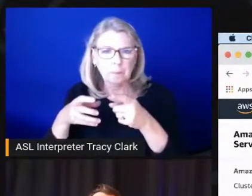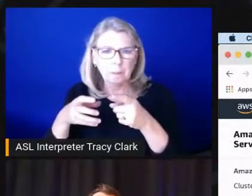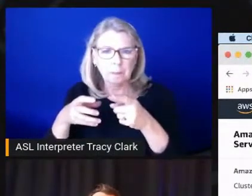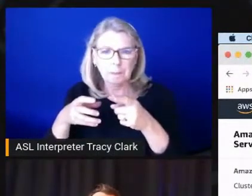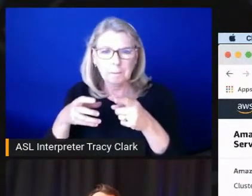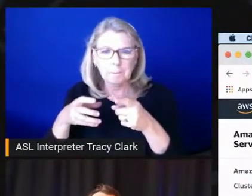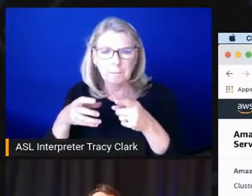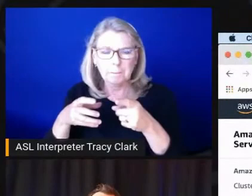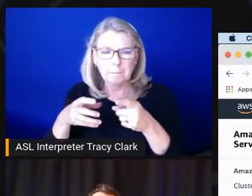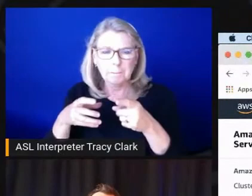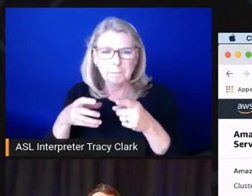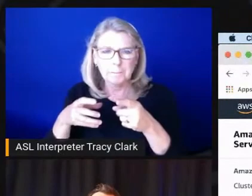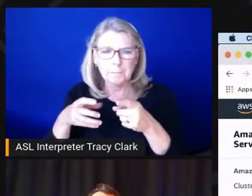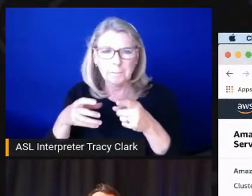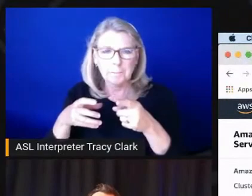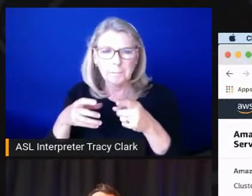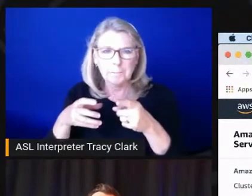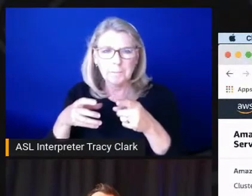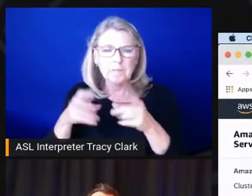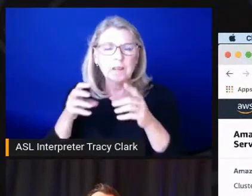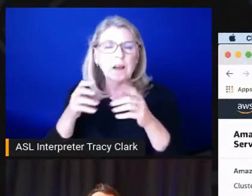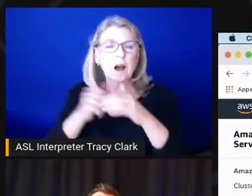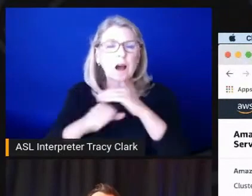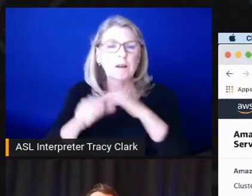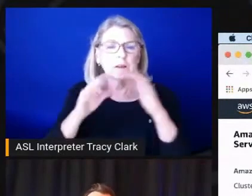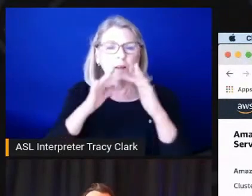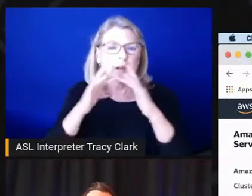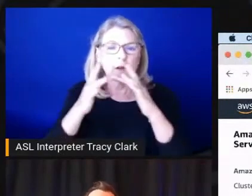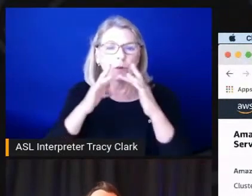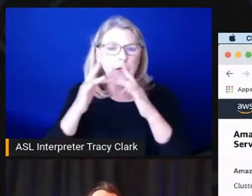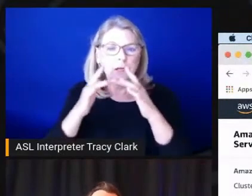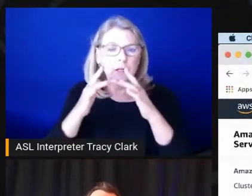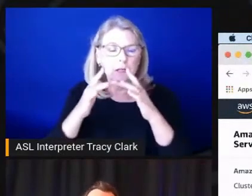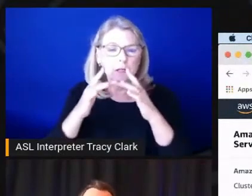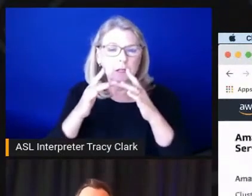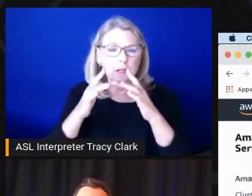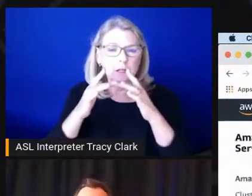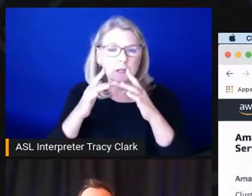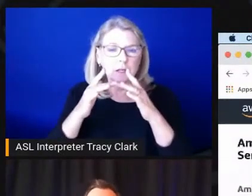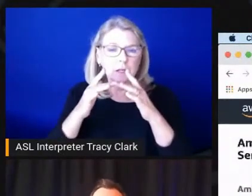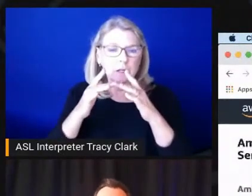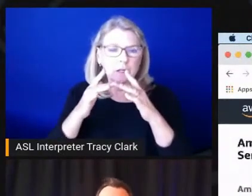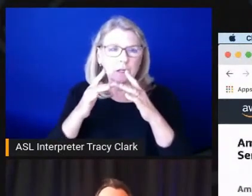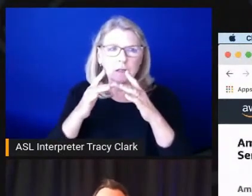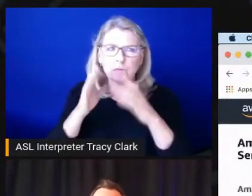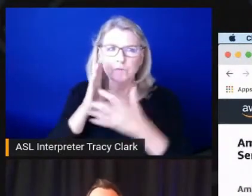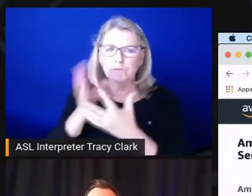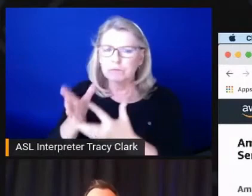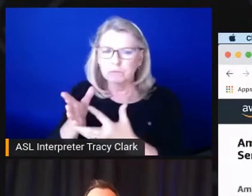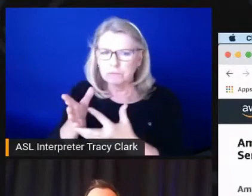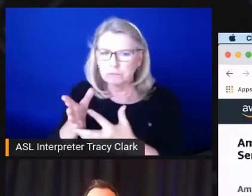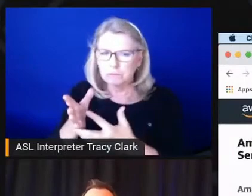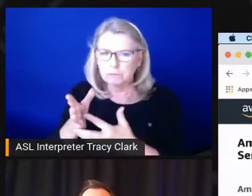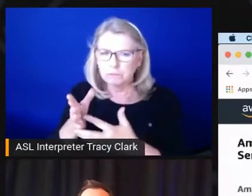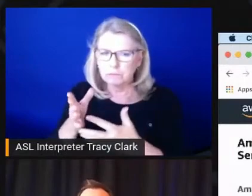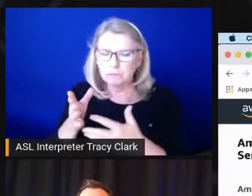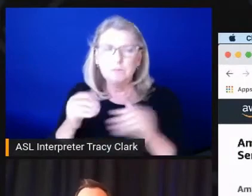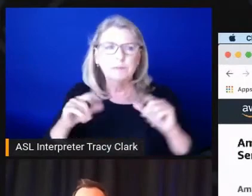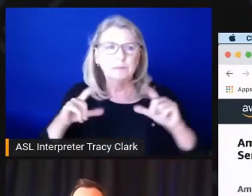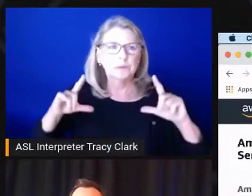Yeah, as you can see in the networking configuration. Make that bigger too. Sorry. Sorry.